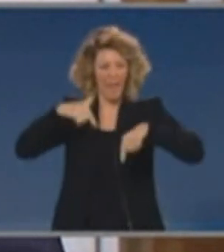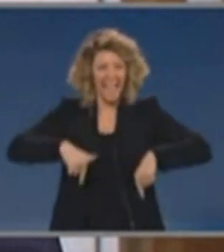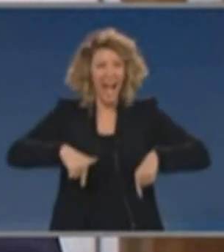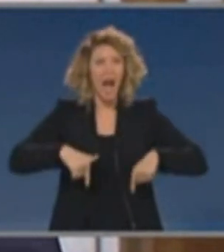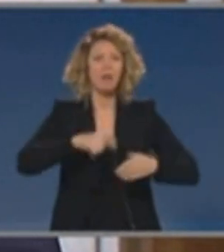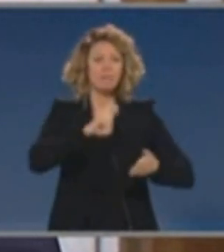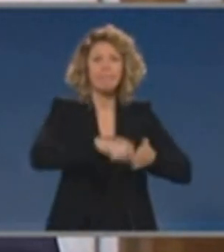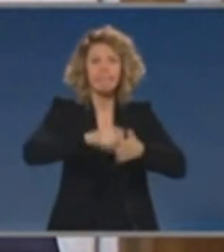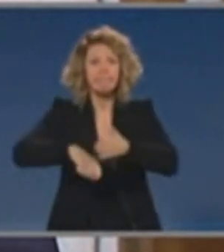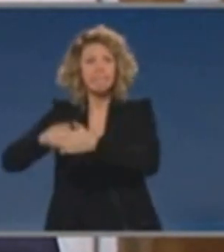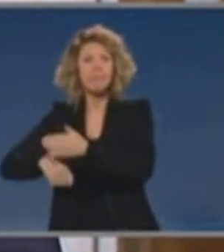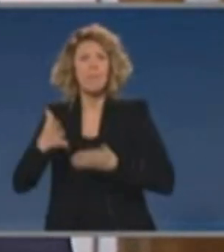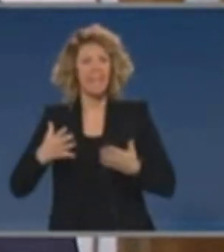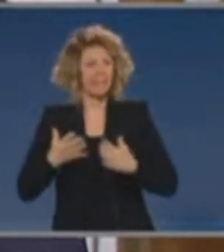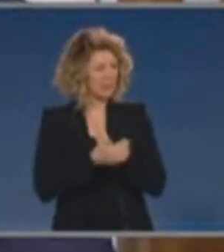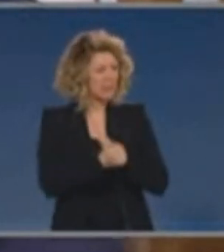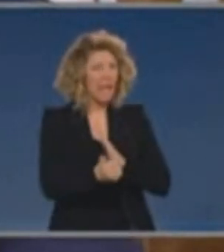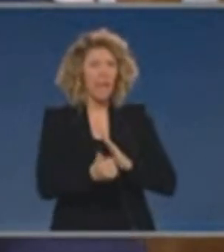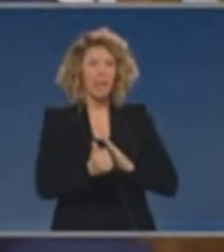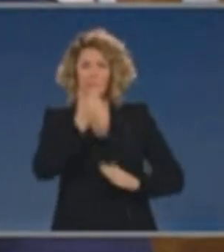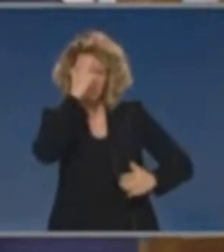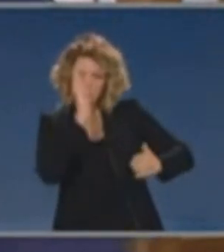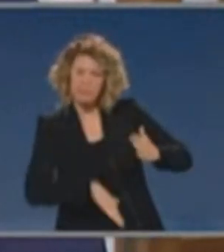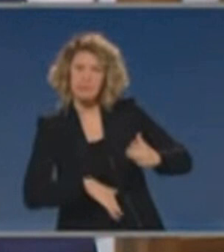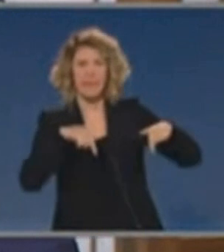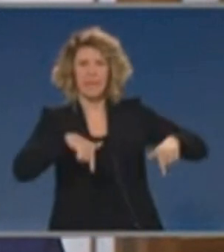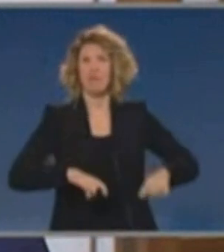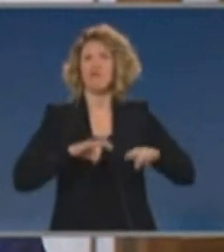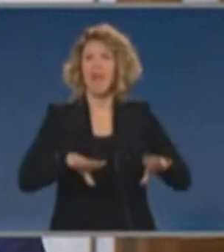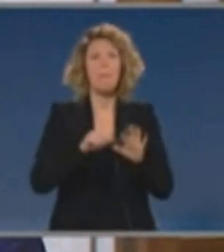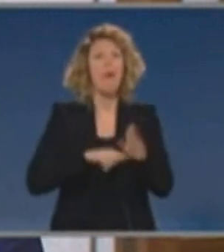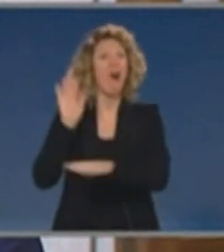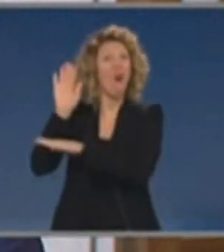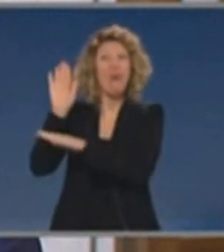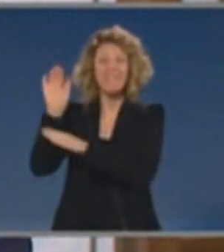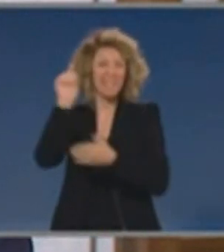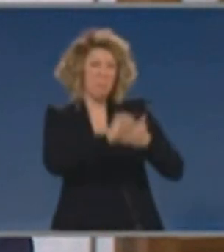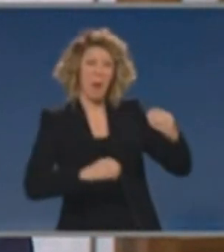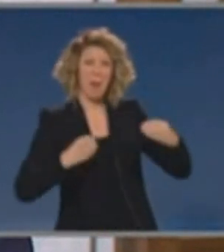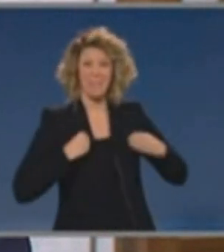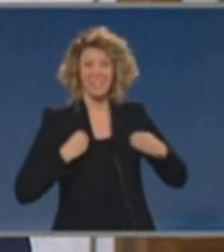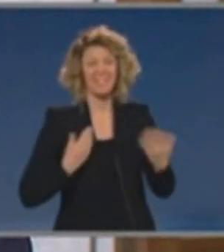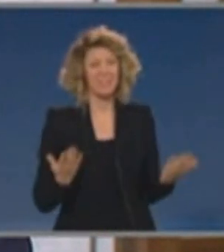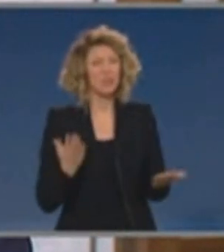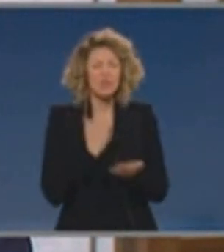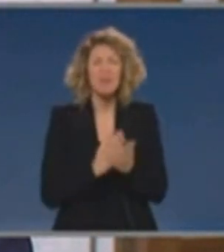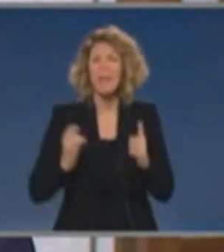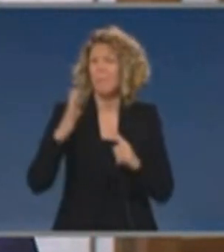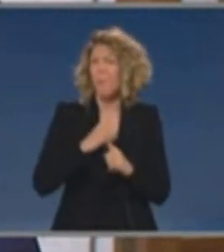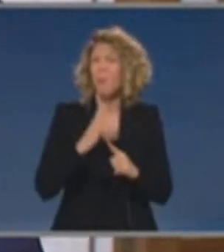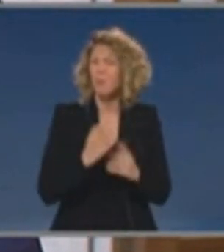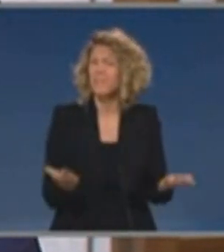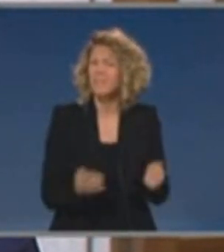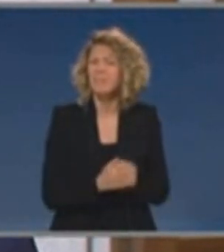and expertise to our country. And foreign investment has benefited every sector of the Australian